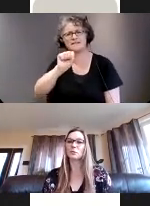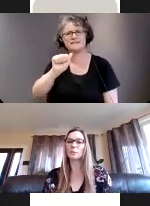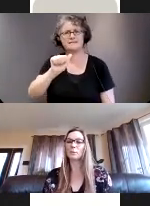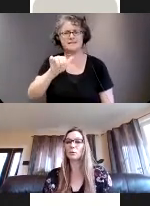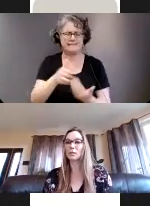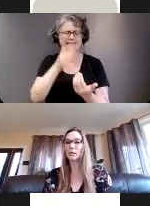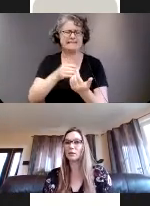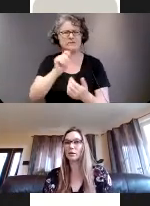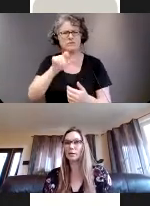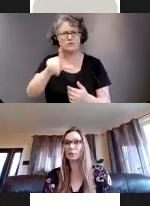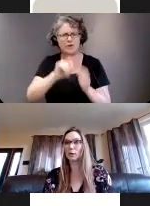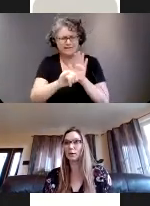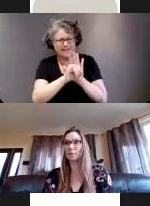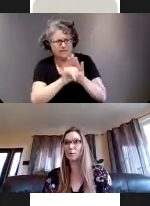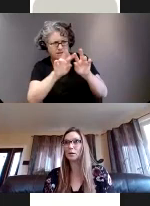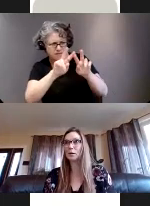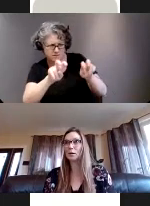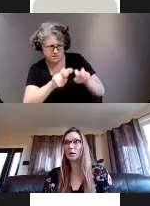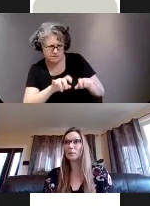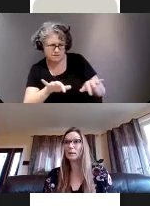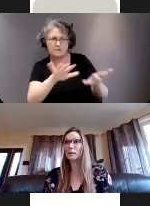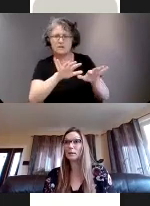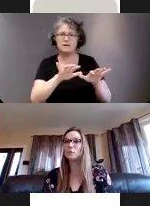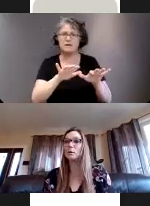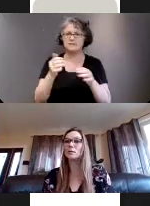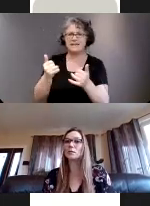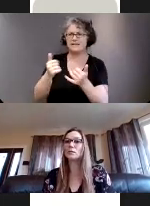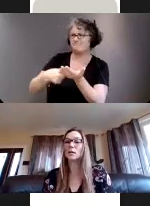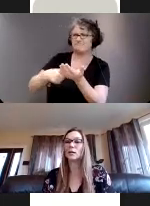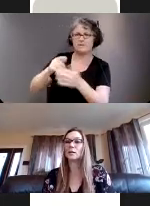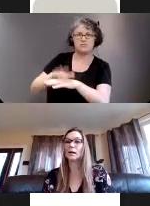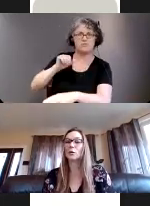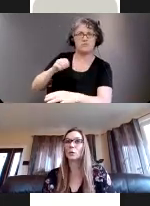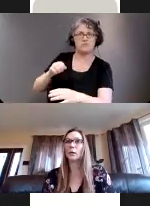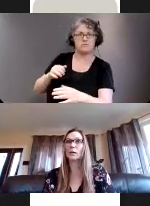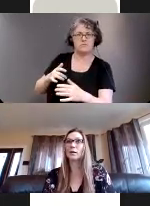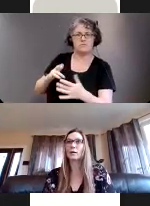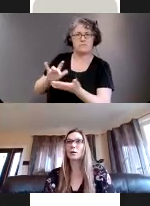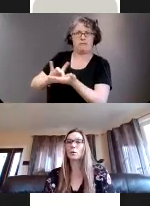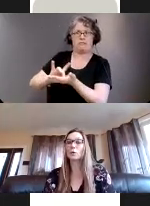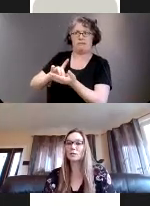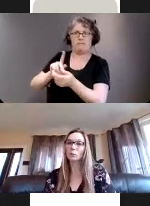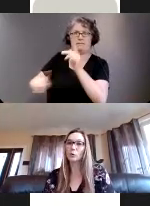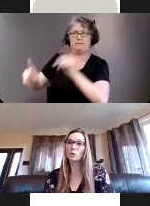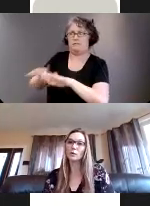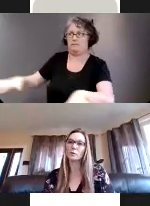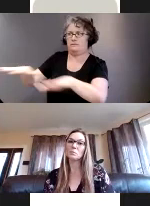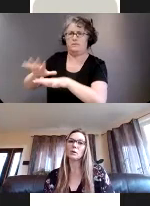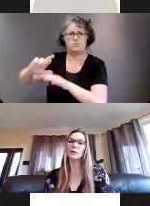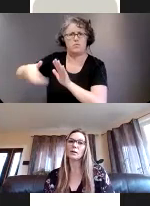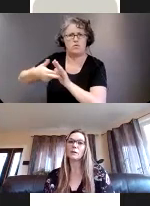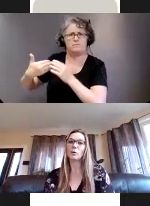abuse. So when people were today talking about medical responses and how we, what's their role